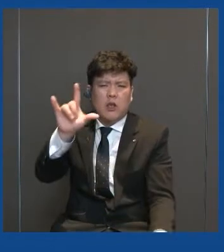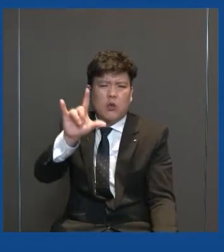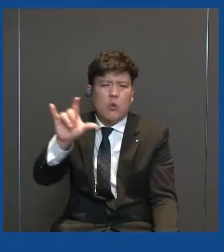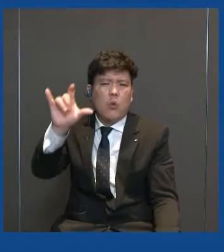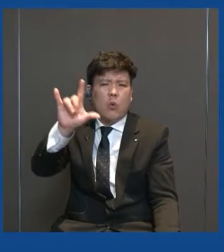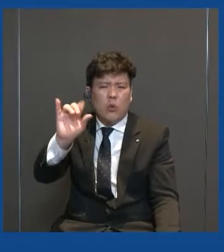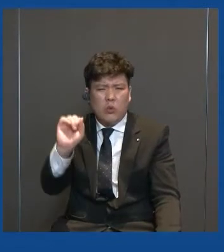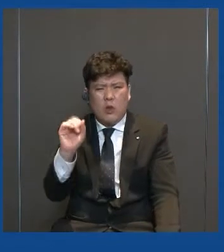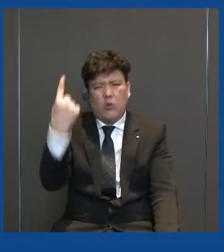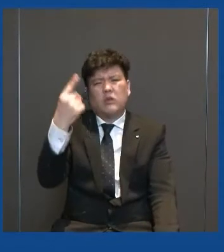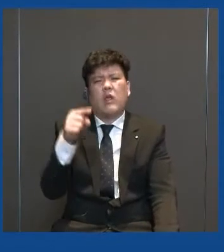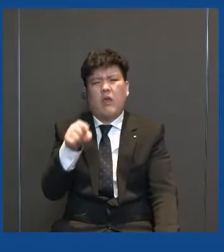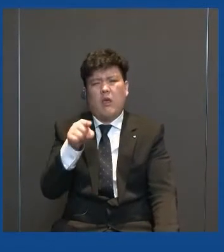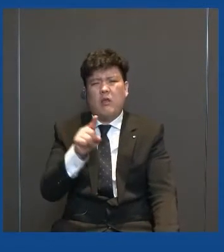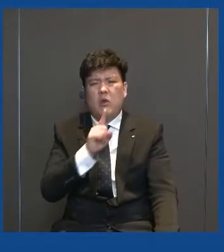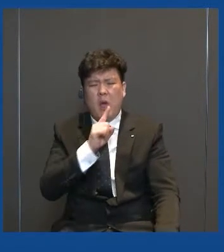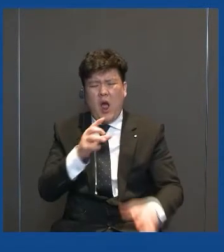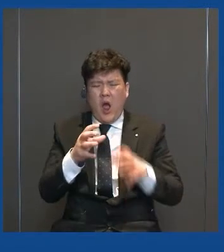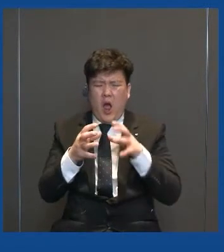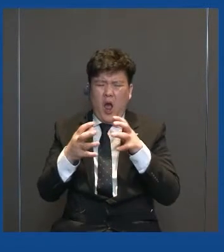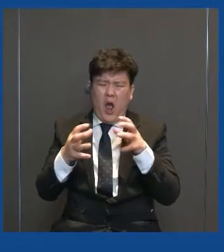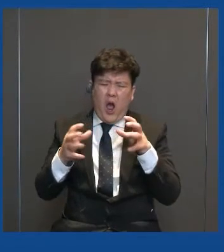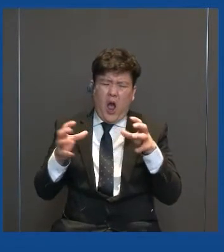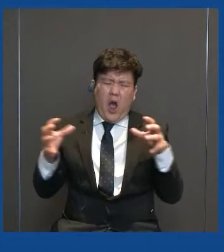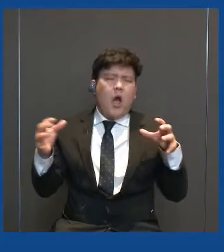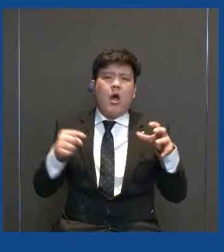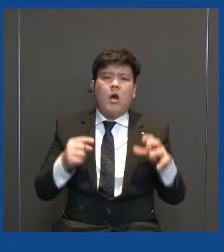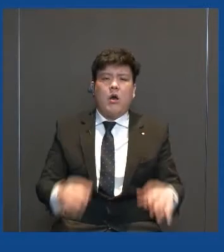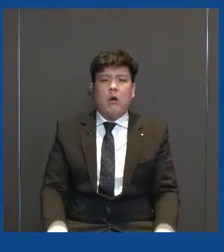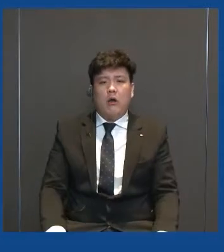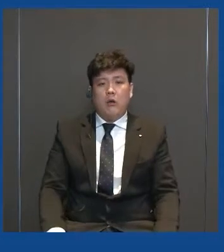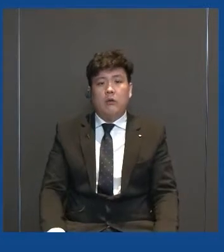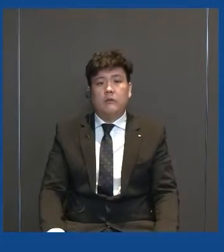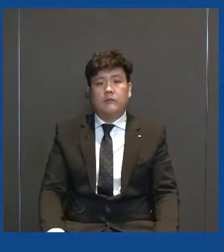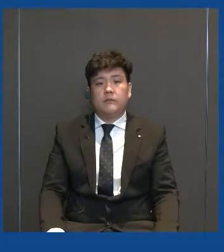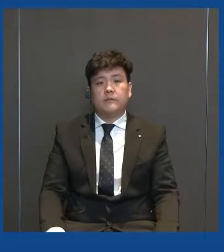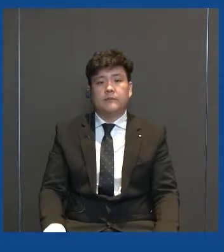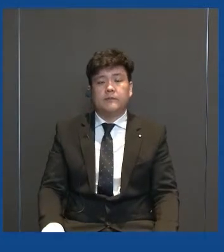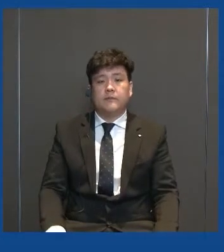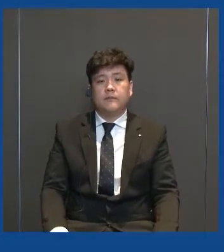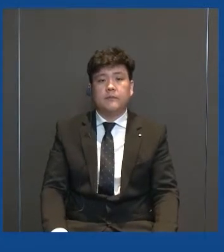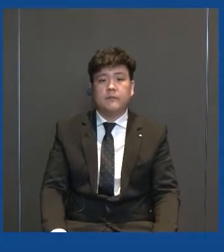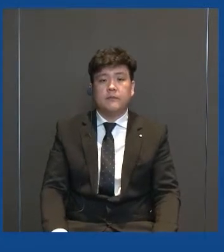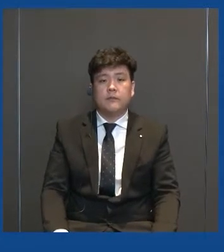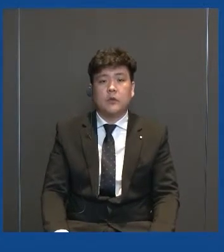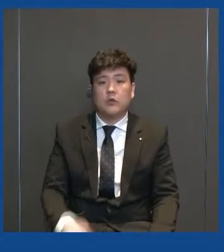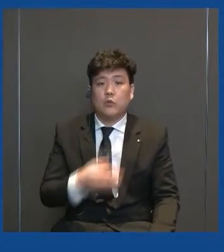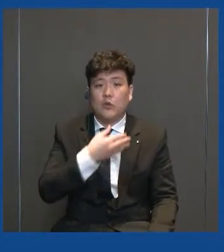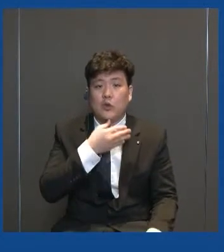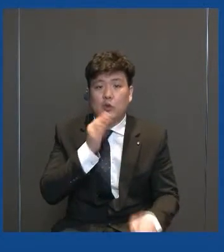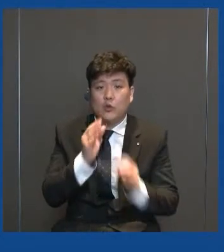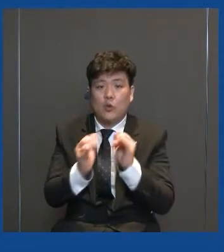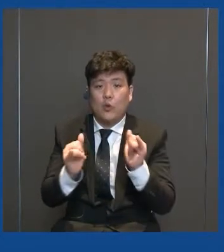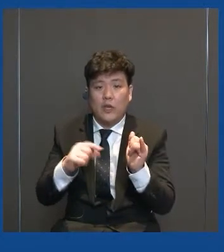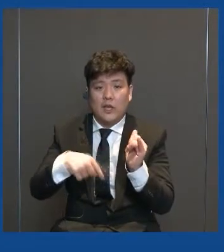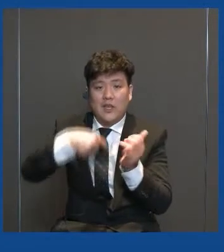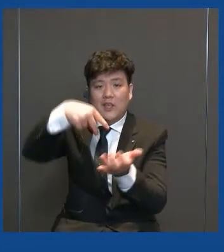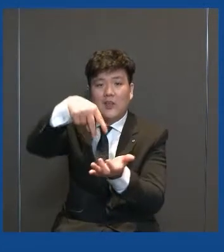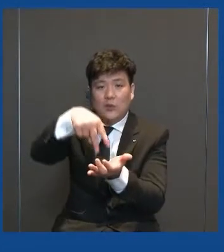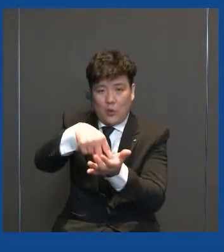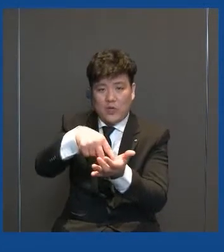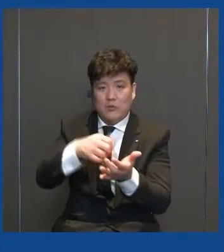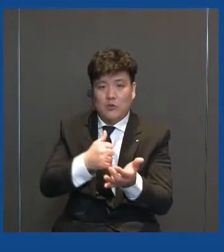This has affected older persons' right to lead a life in dignity and independence alongside many other fundamental